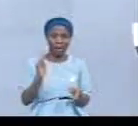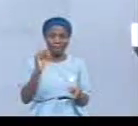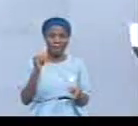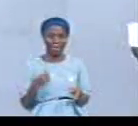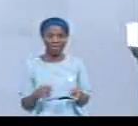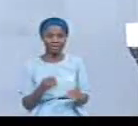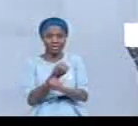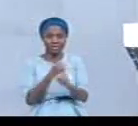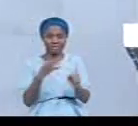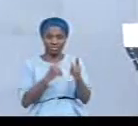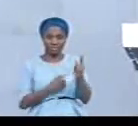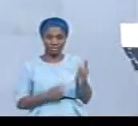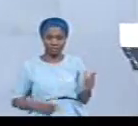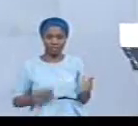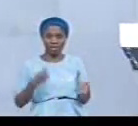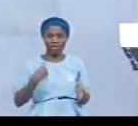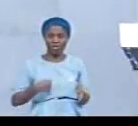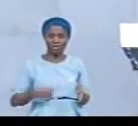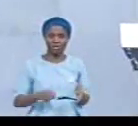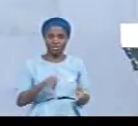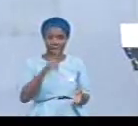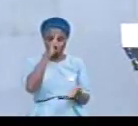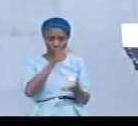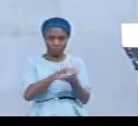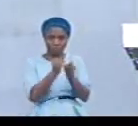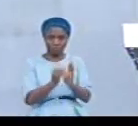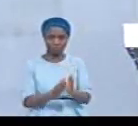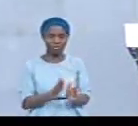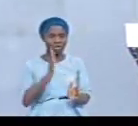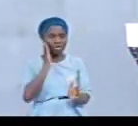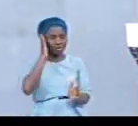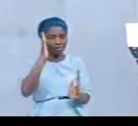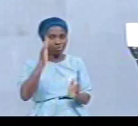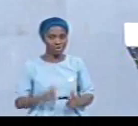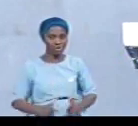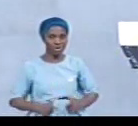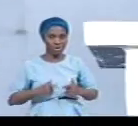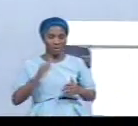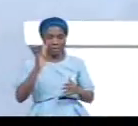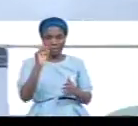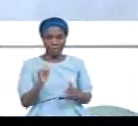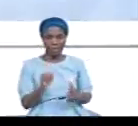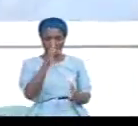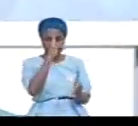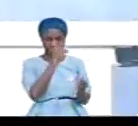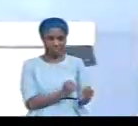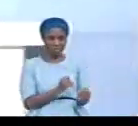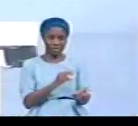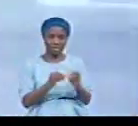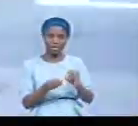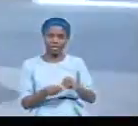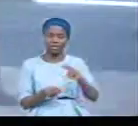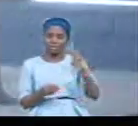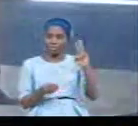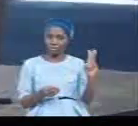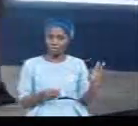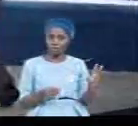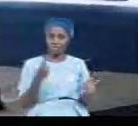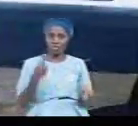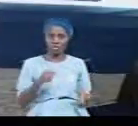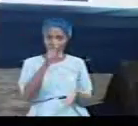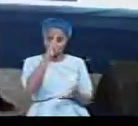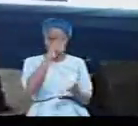The just shall live by faith. Number two, the just